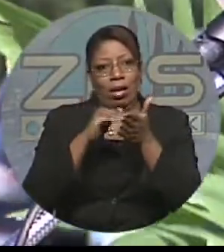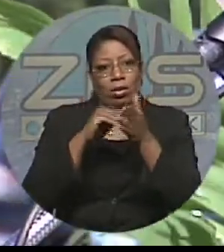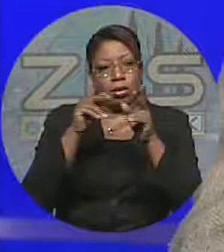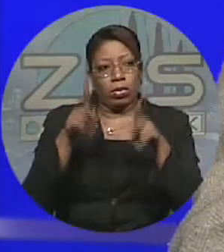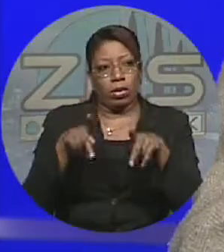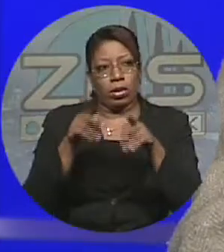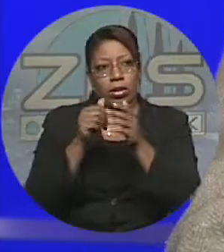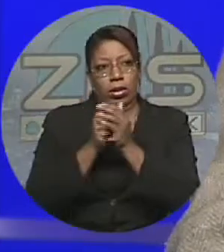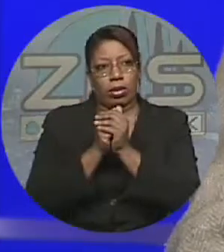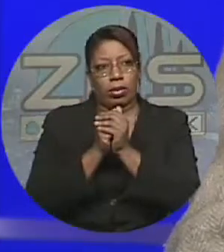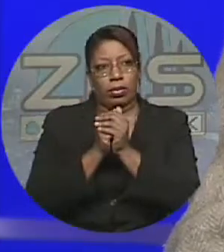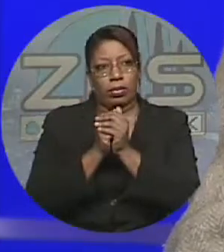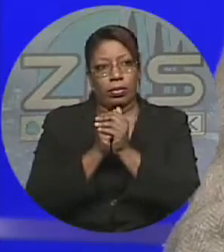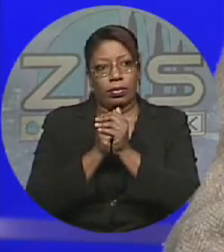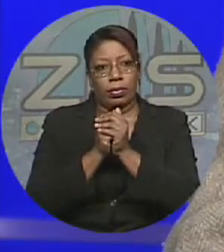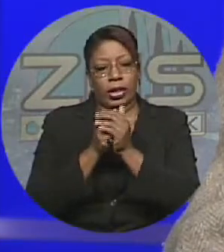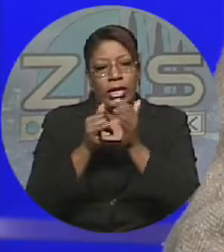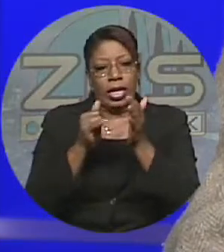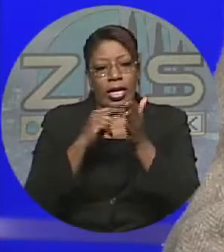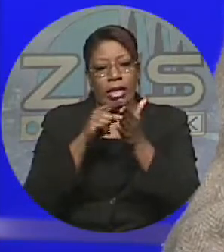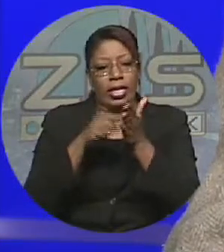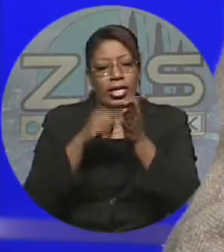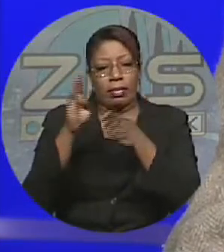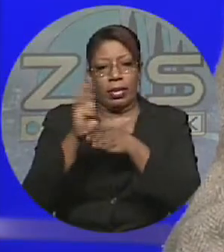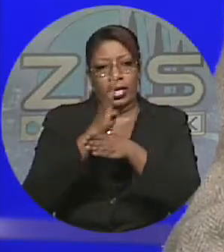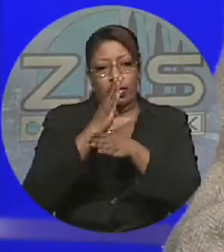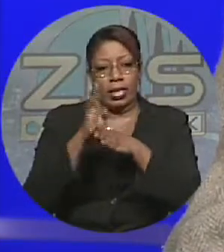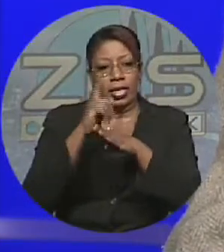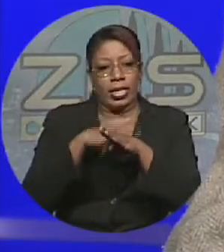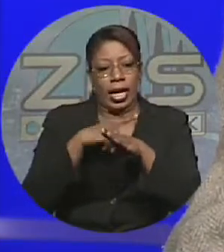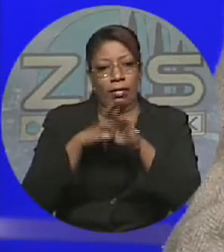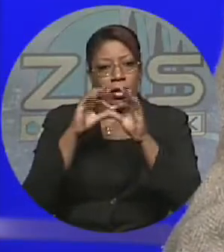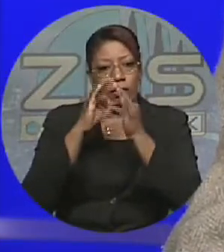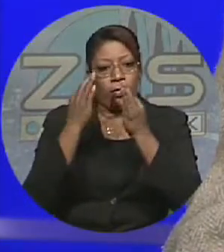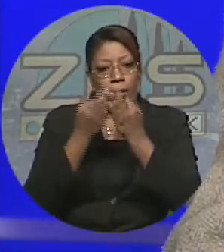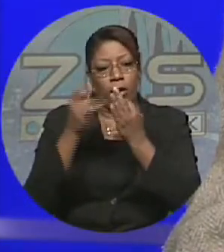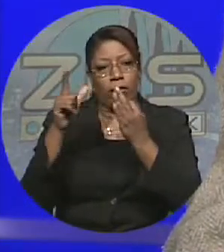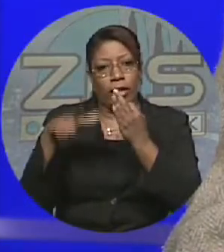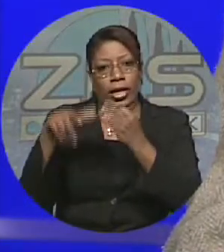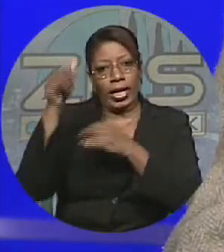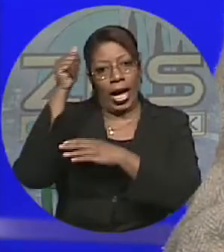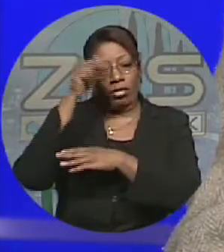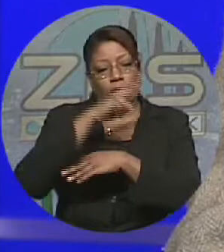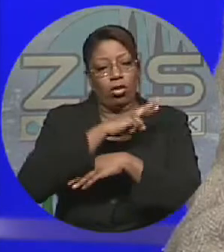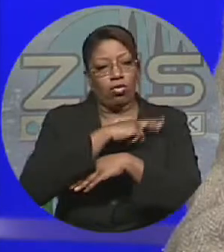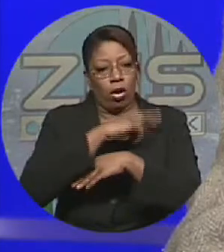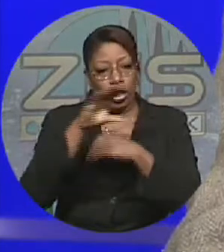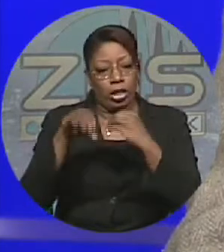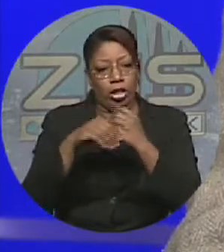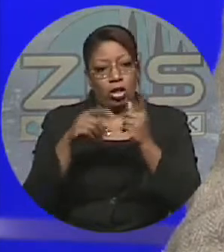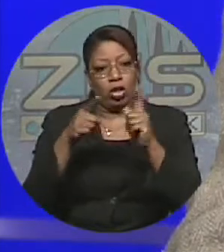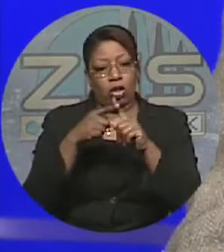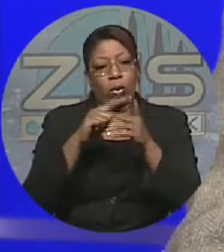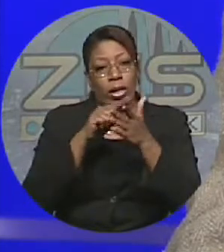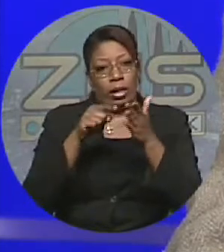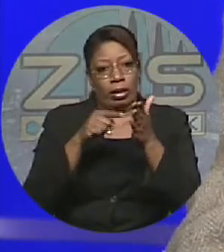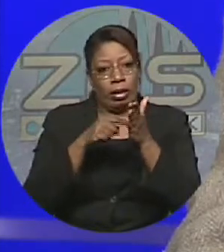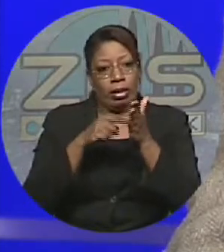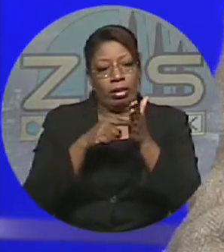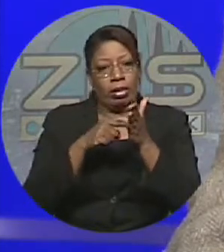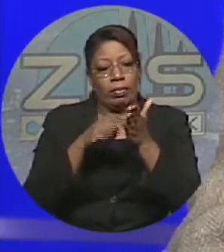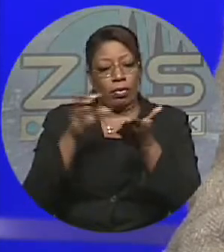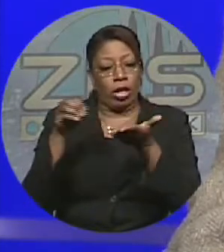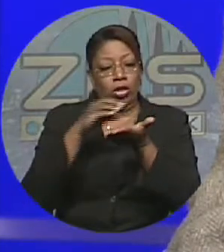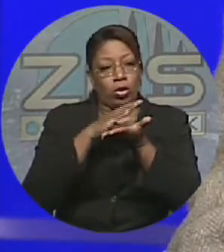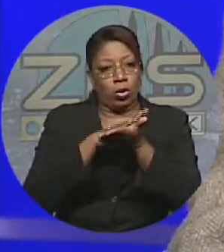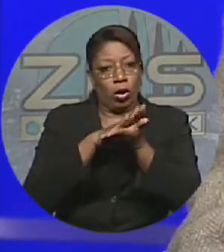patrons. This is a very busy time for the family of the late Andre Rogers. In addition to this morning's groundbreaking ceremony, a